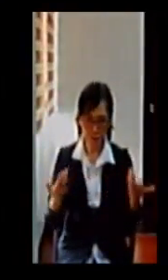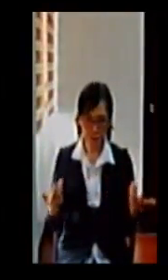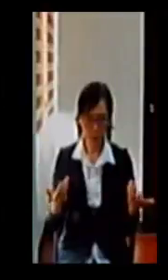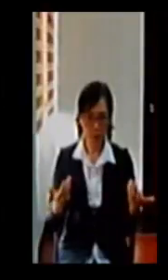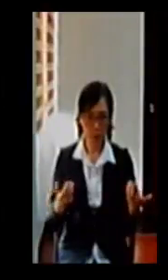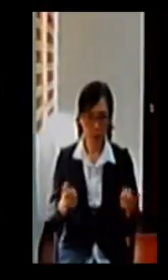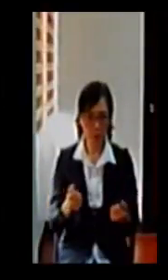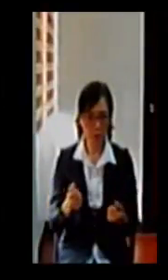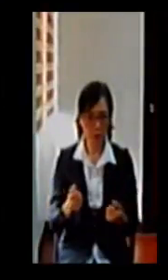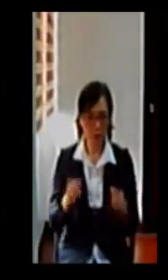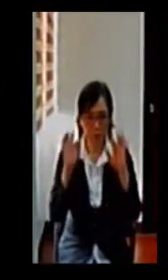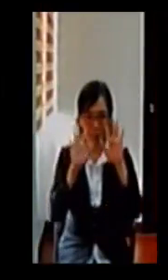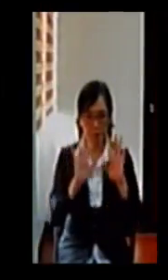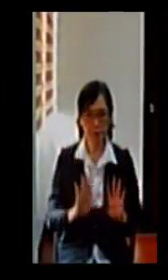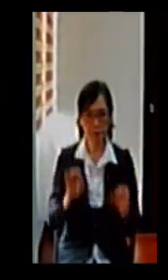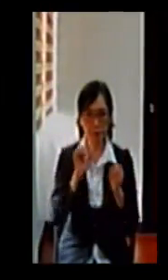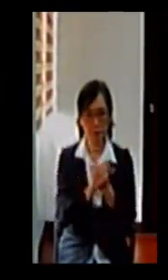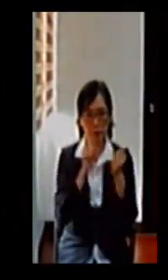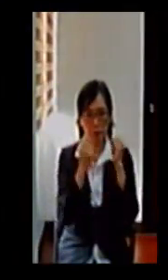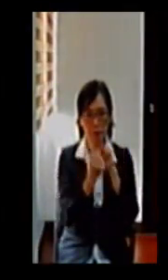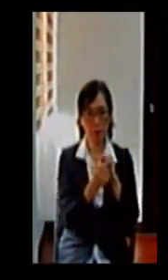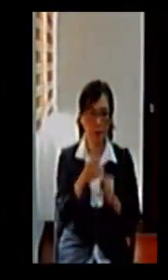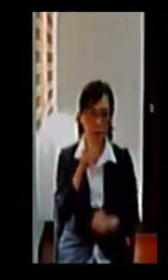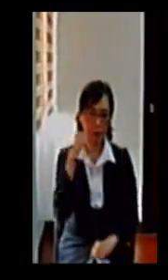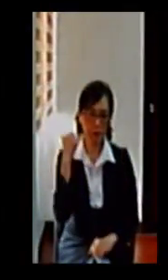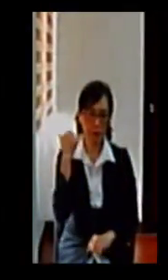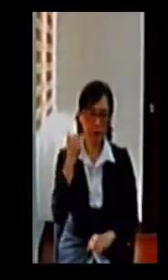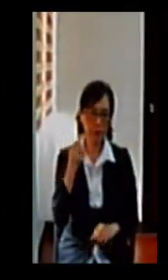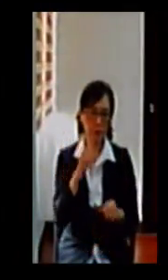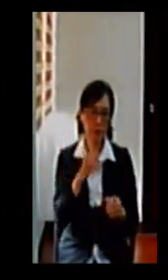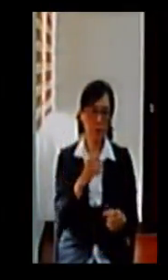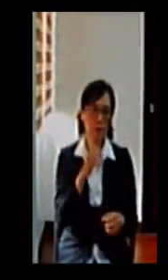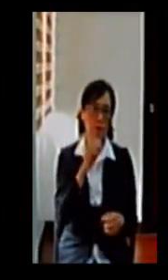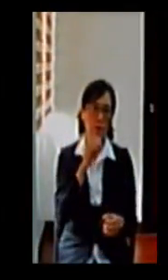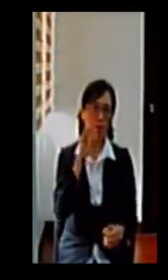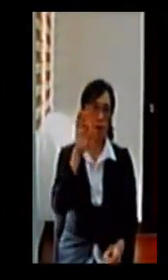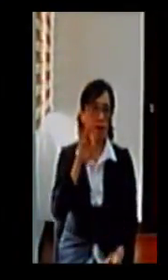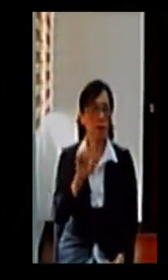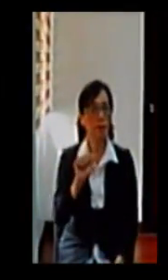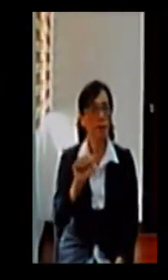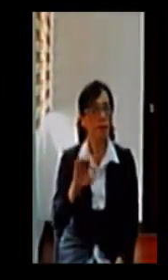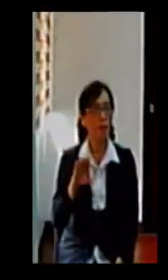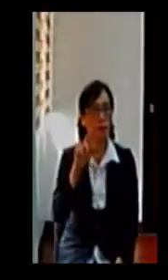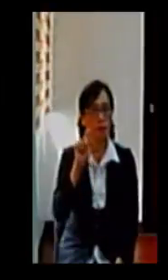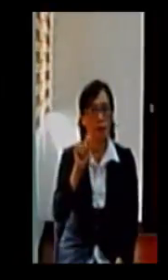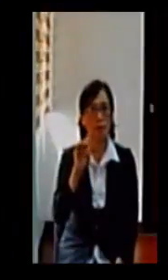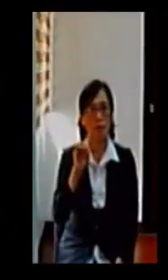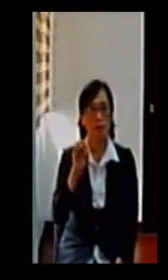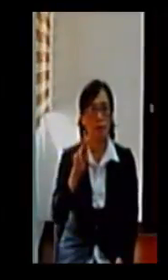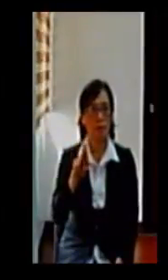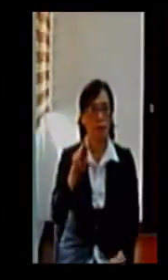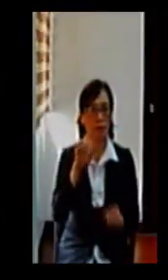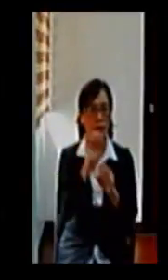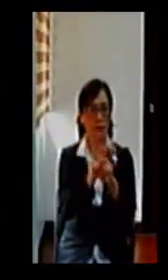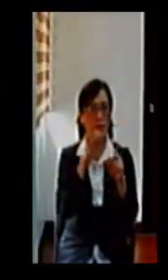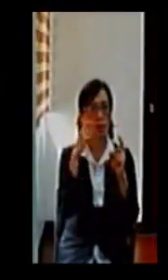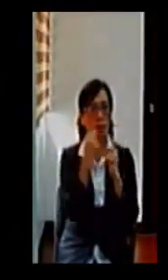of climate change from other factors based on your studies and 25 years of professional experience in the environment and conservation?